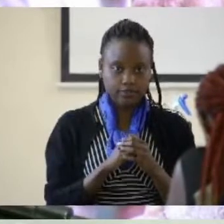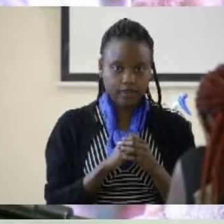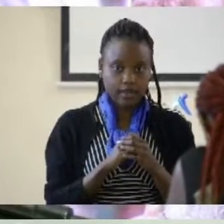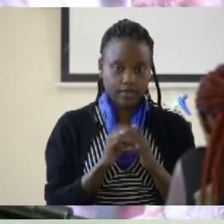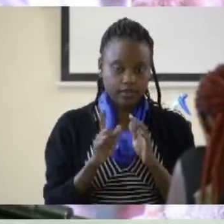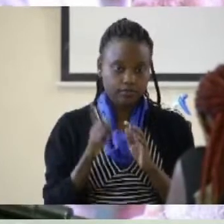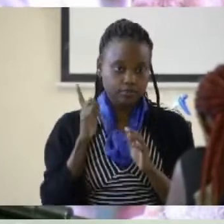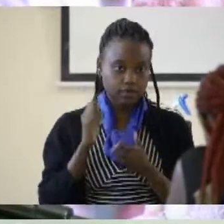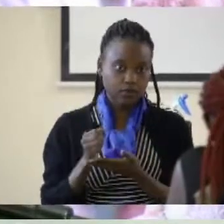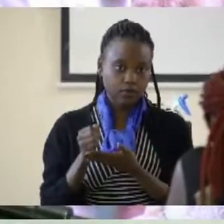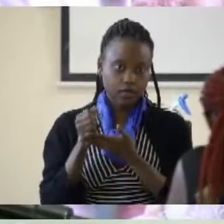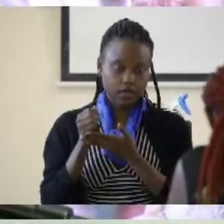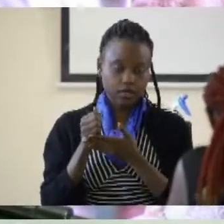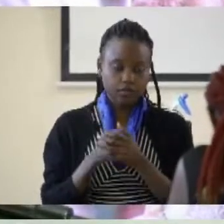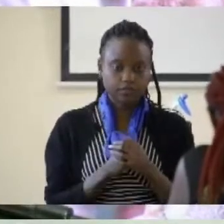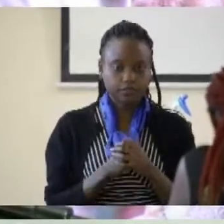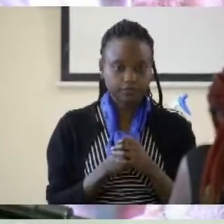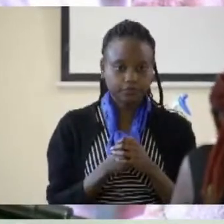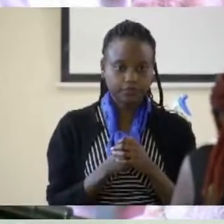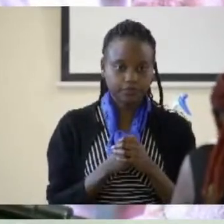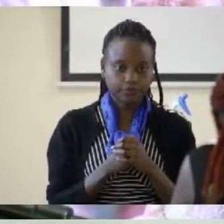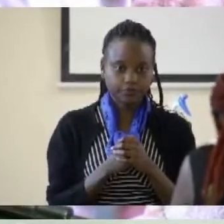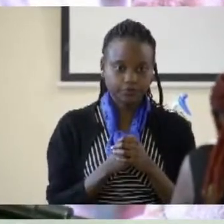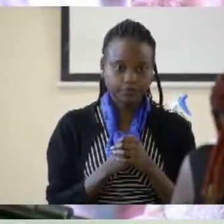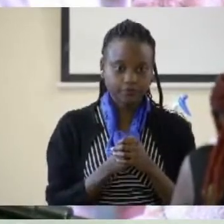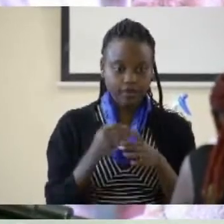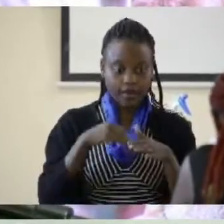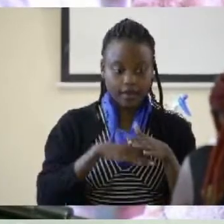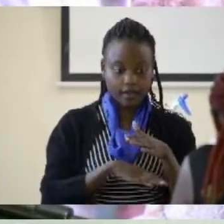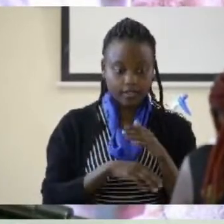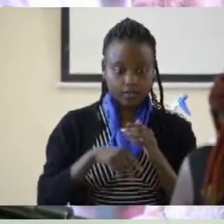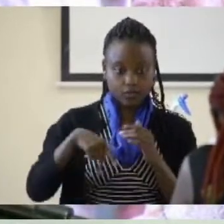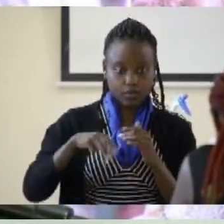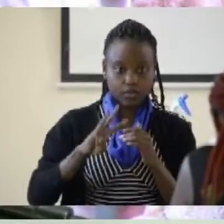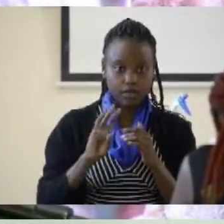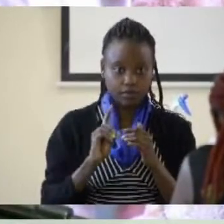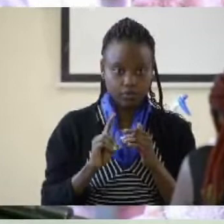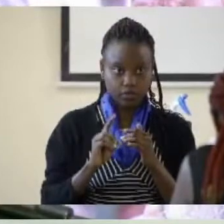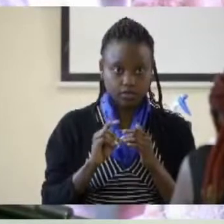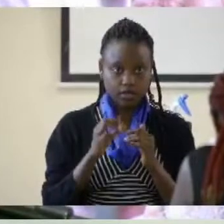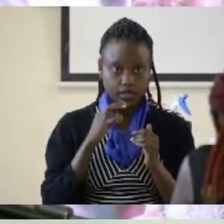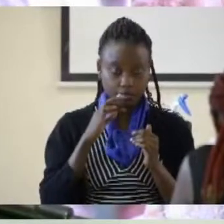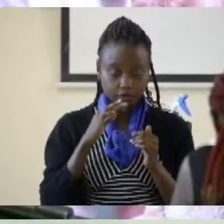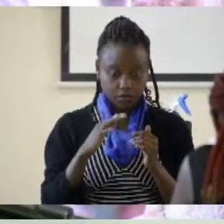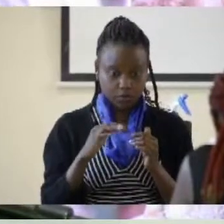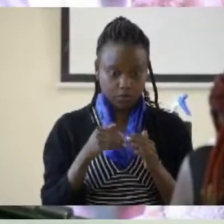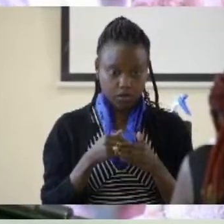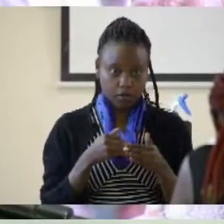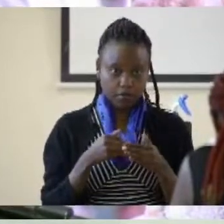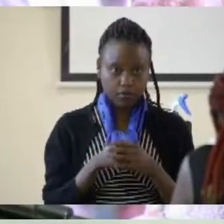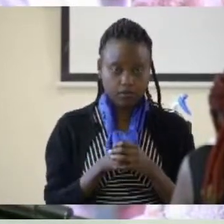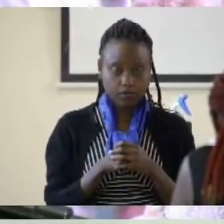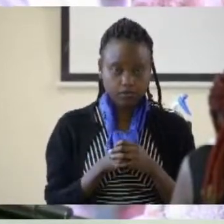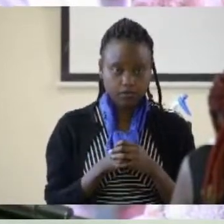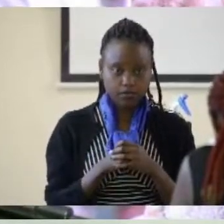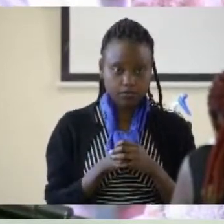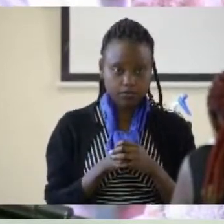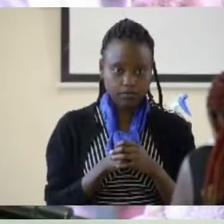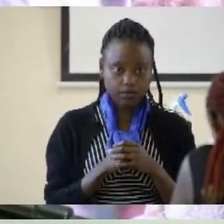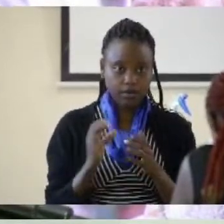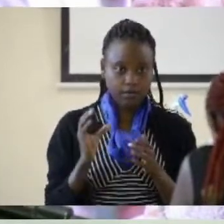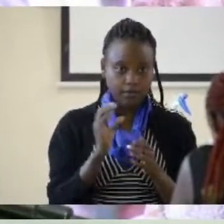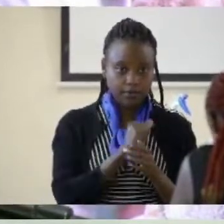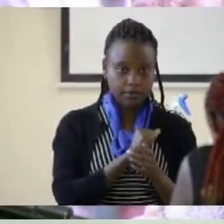aid. Access to persons with disability, I'm sure, has been spoken about here. Lack of